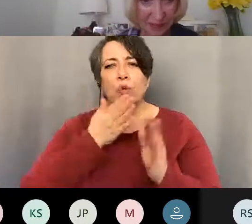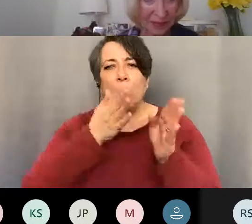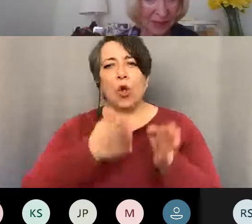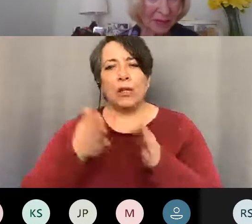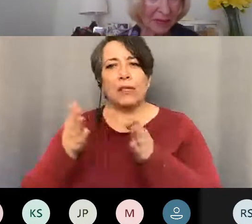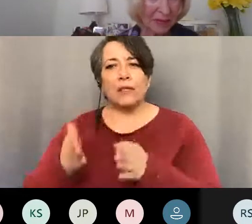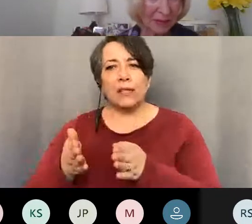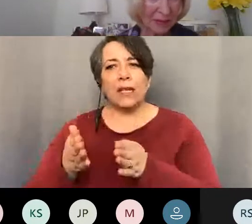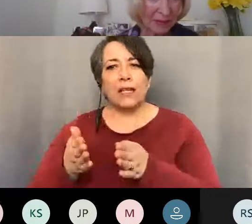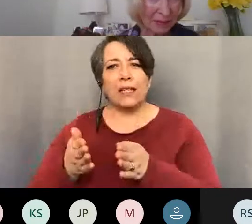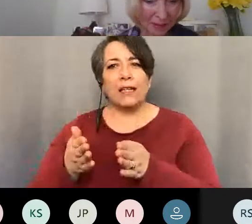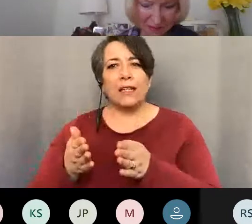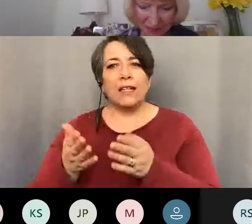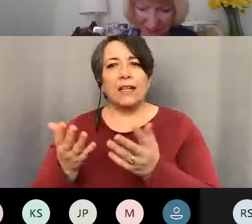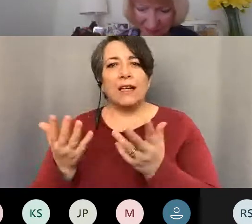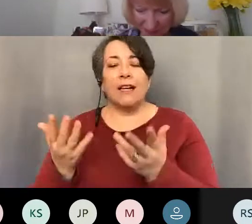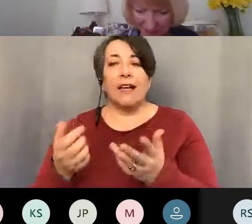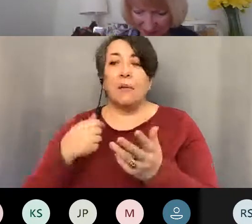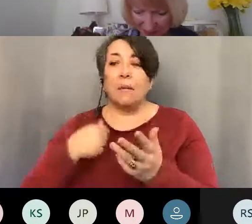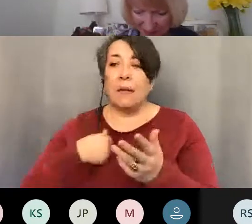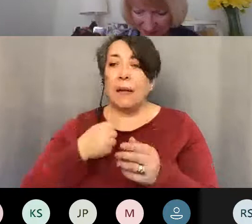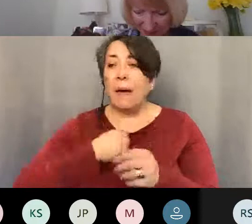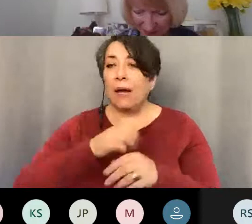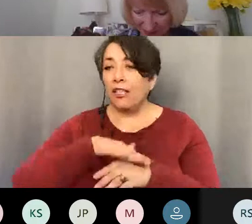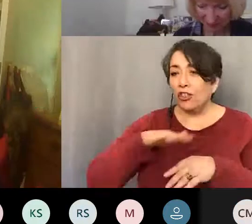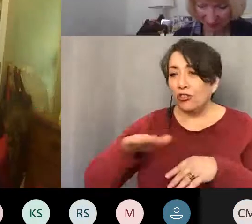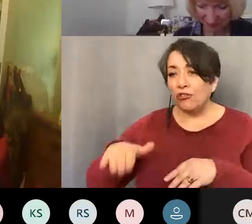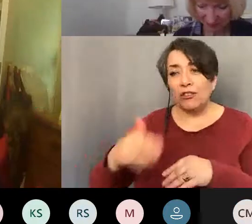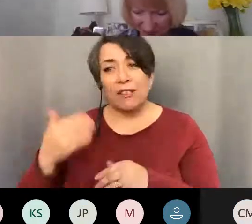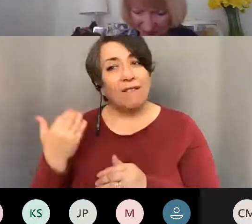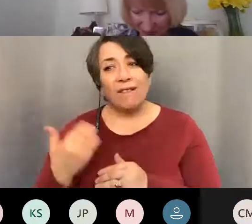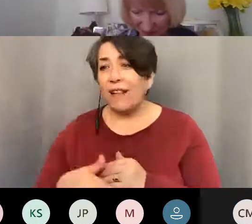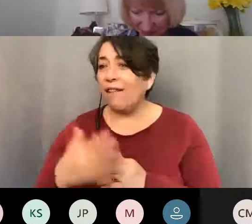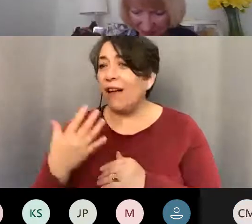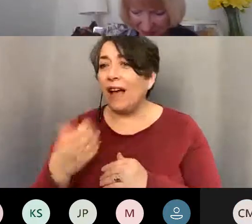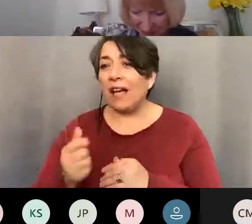school holiday appointment. And if that is the case, why discriminate?